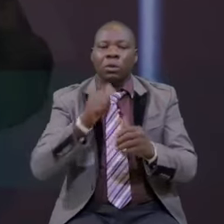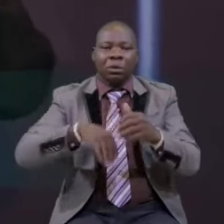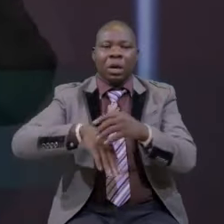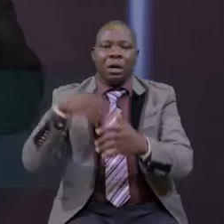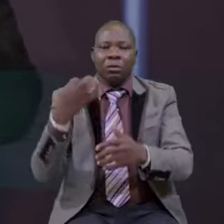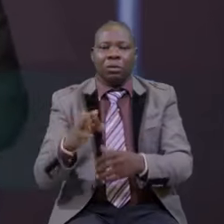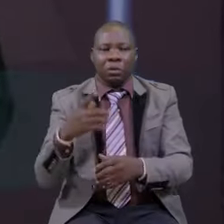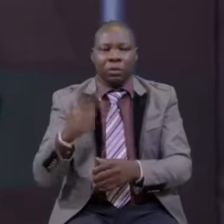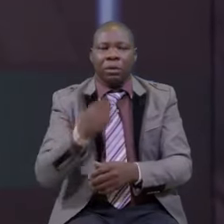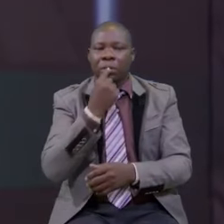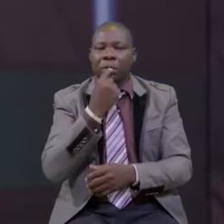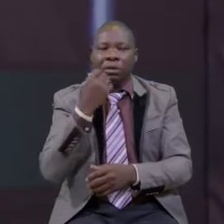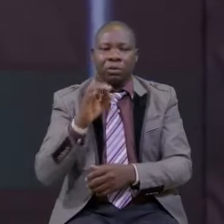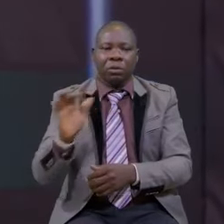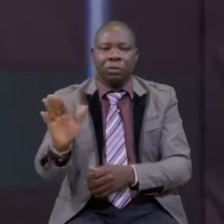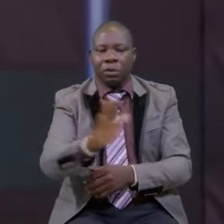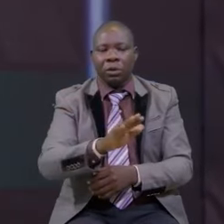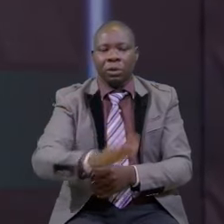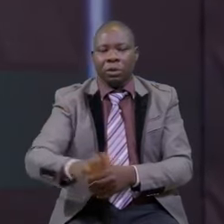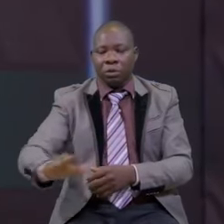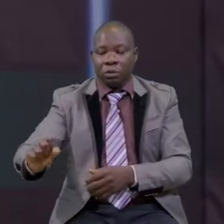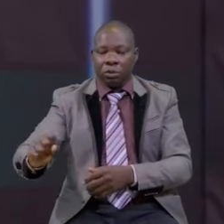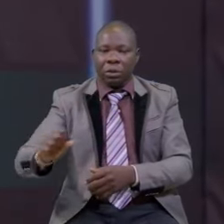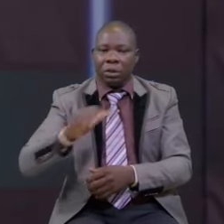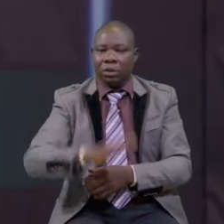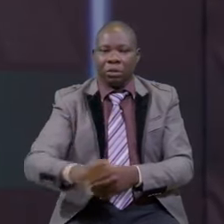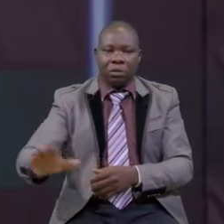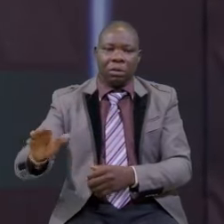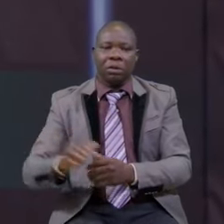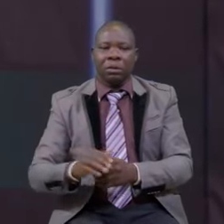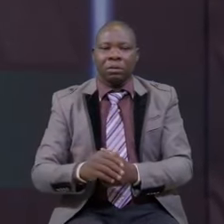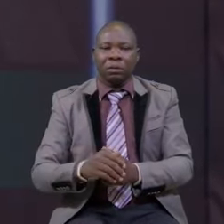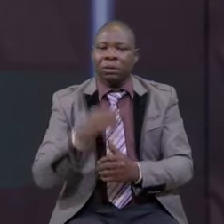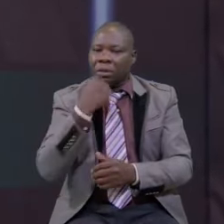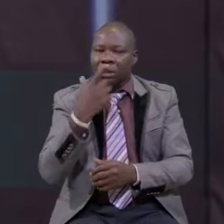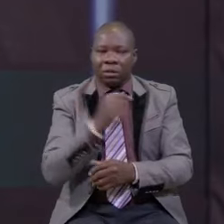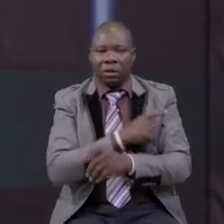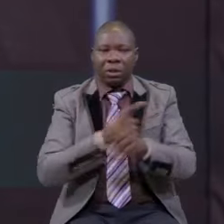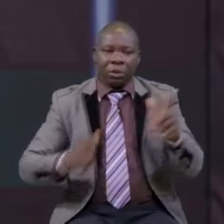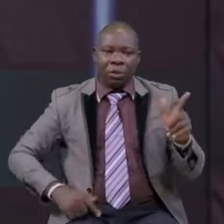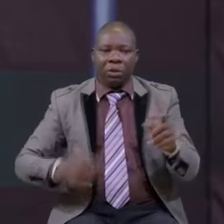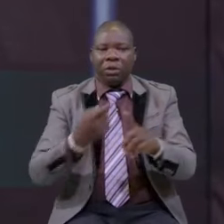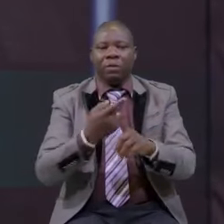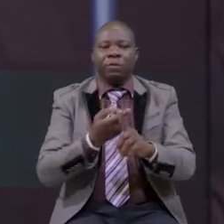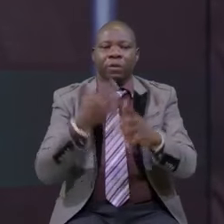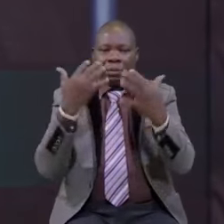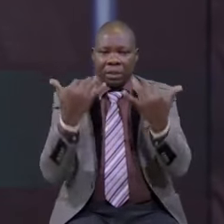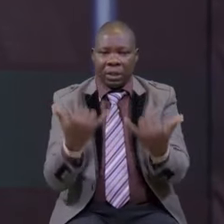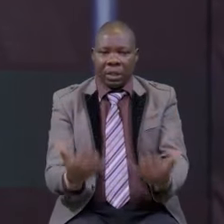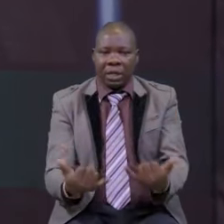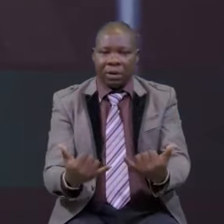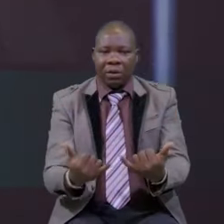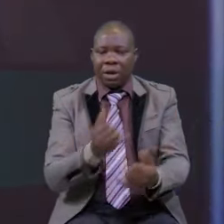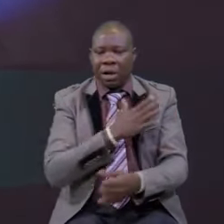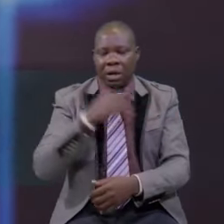of the mouth of thy seed's seed." Then it says, "says the Lord from